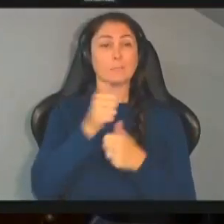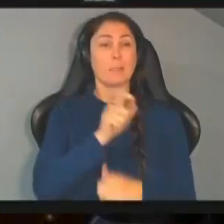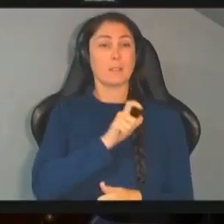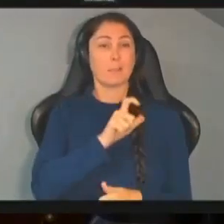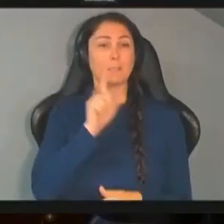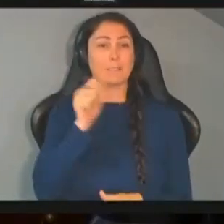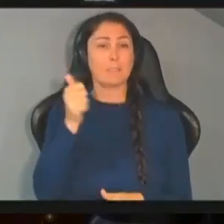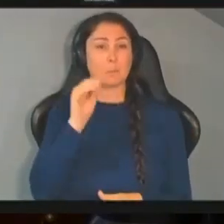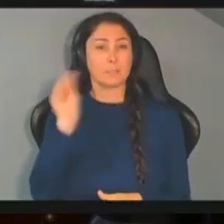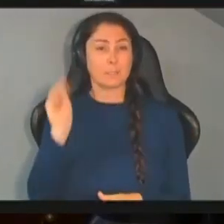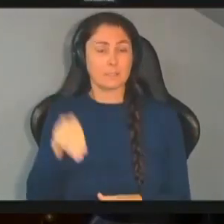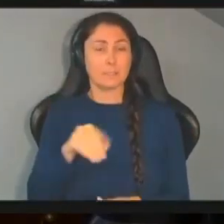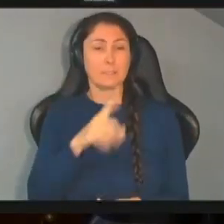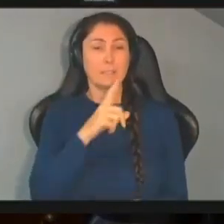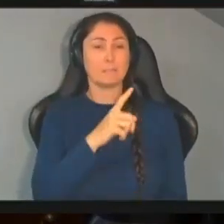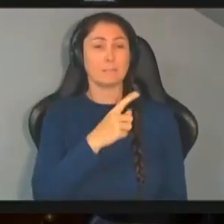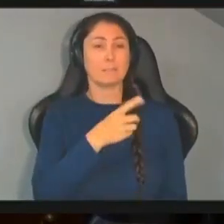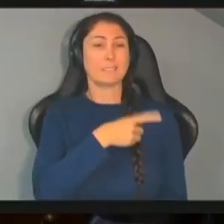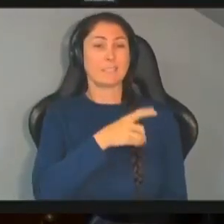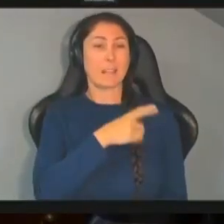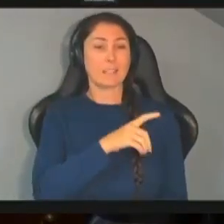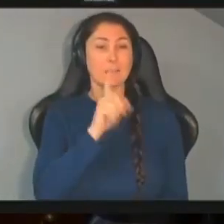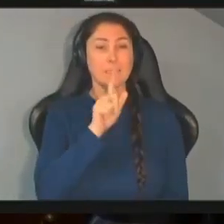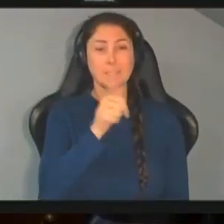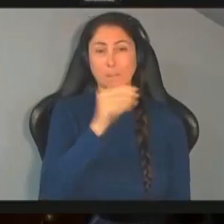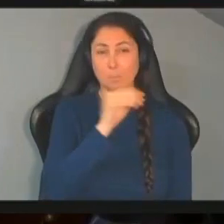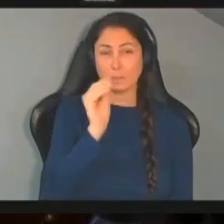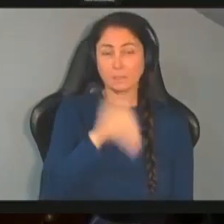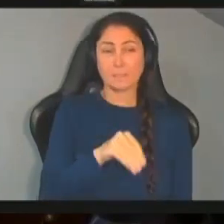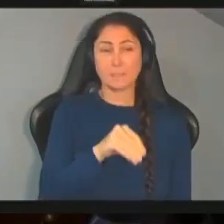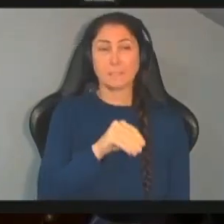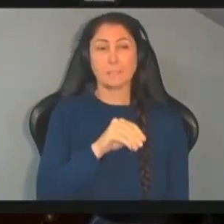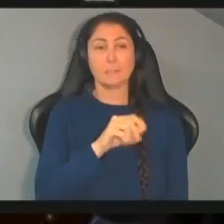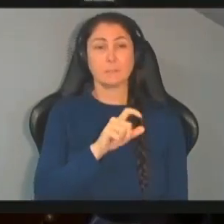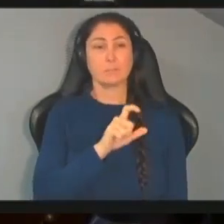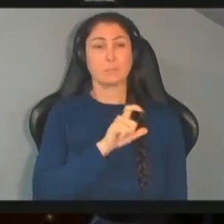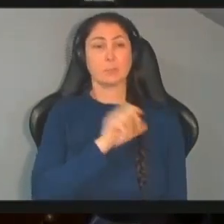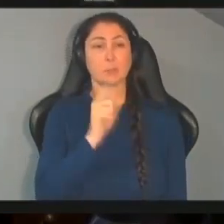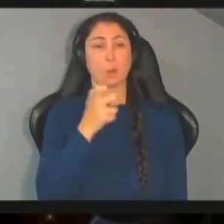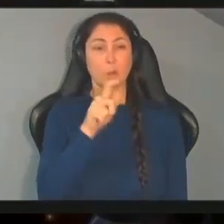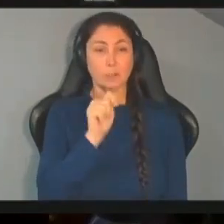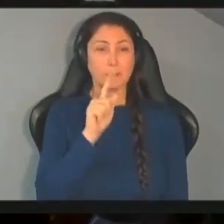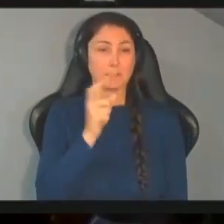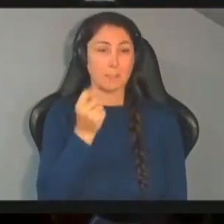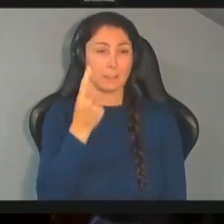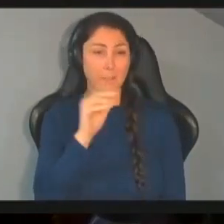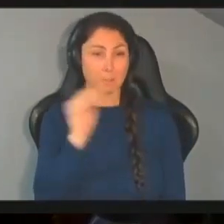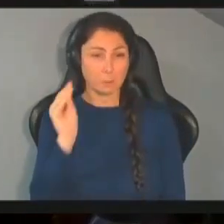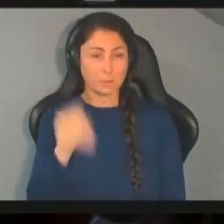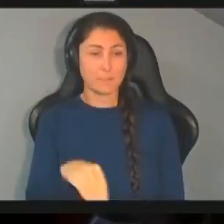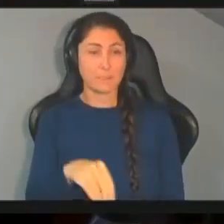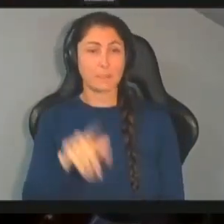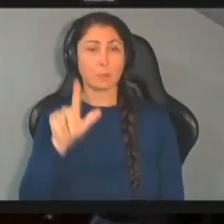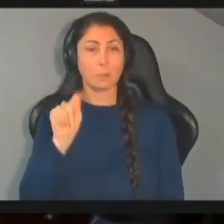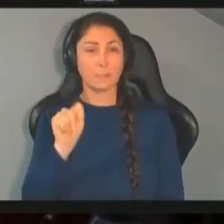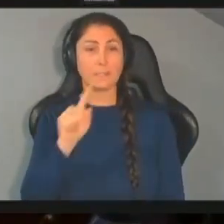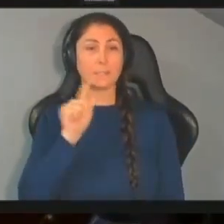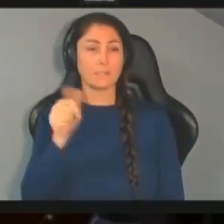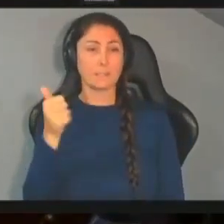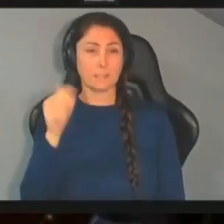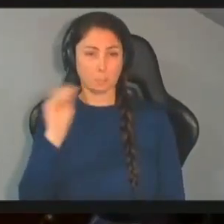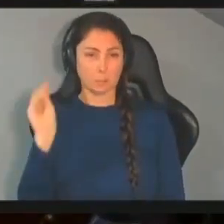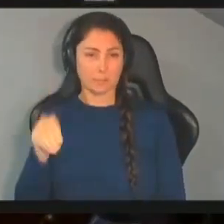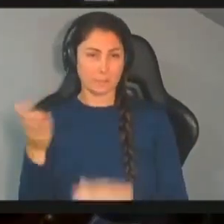increase. Detective is a 10% increase. Sergeant is 11% increase. And lieutenant is a 10%